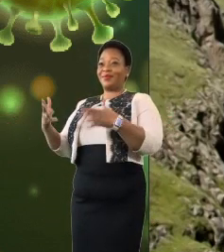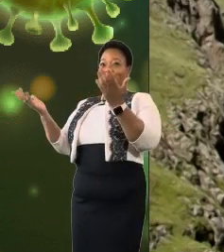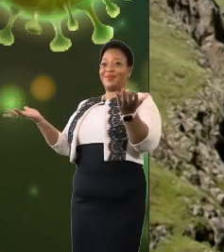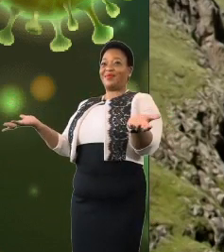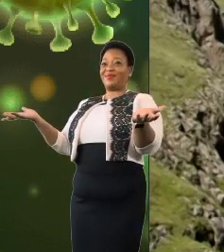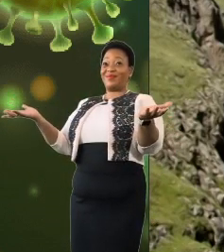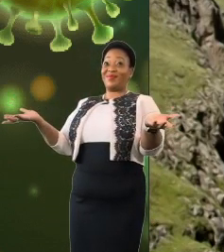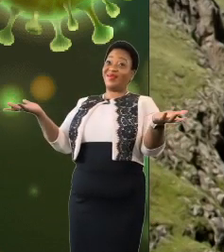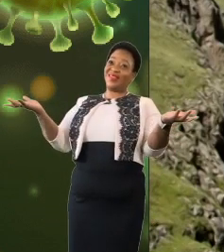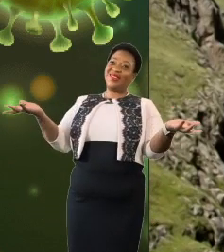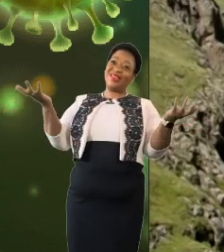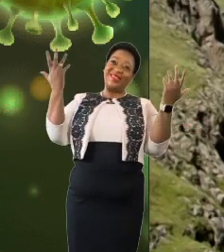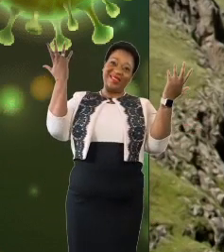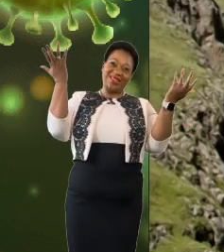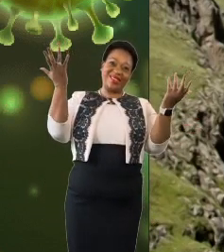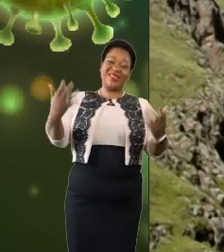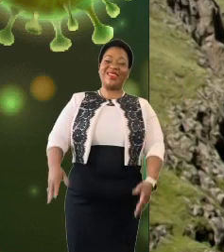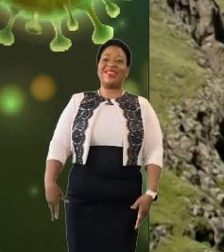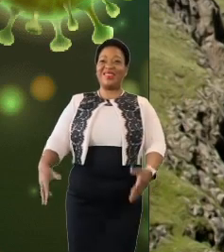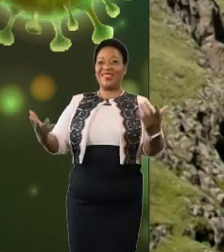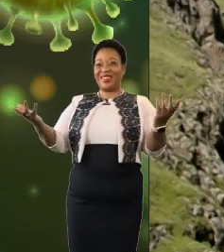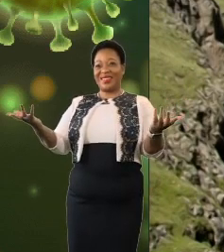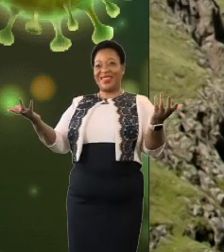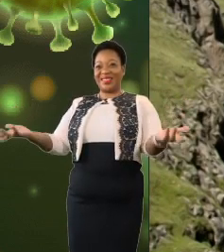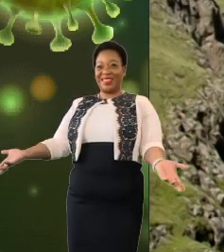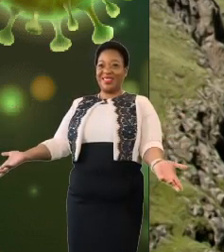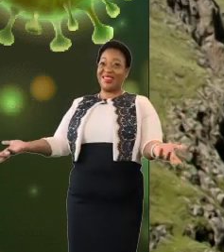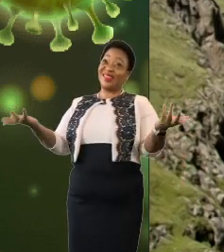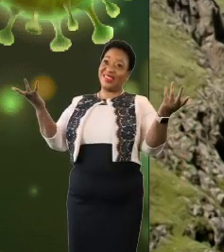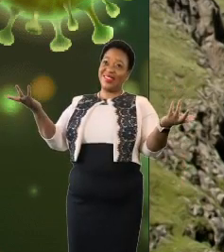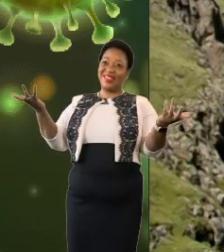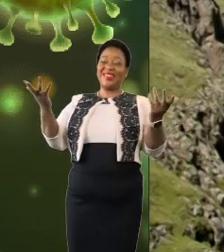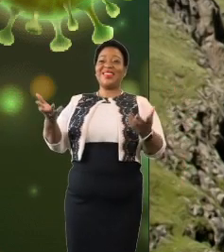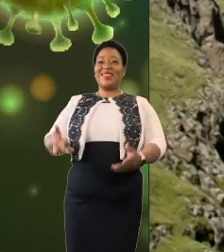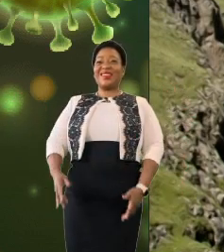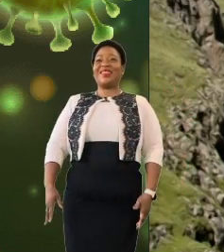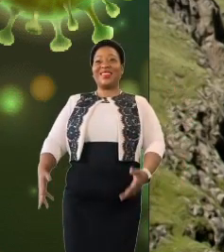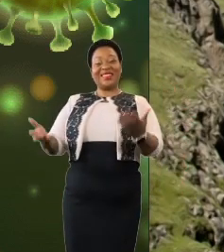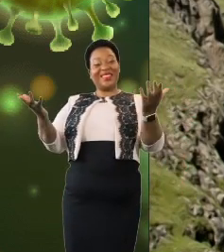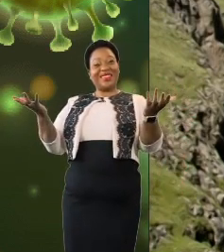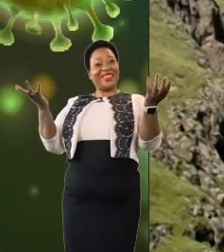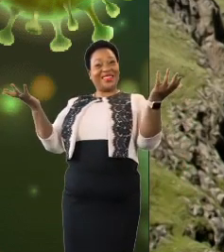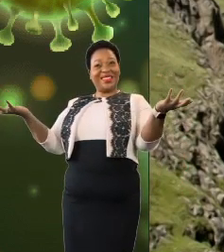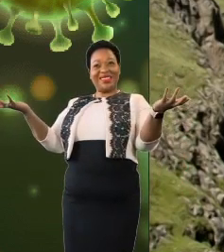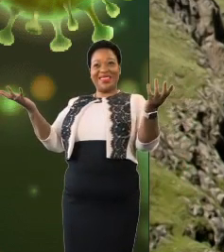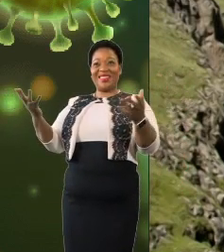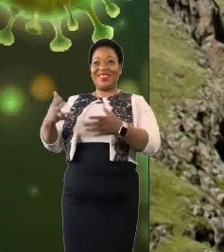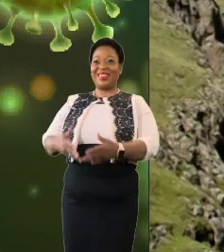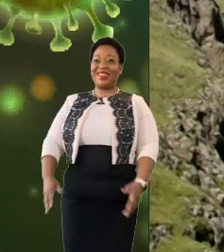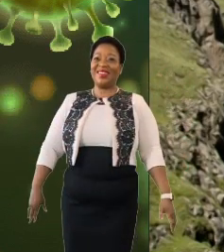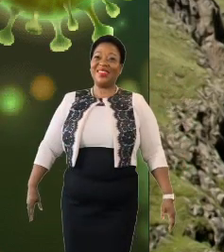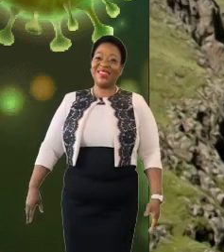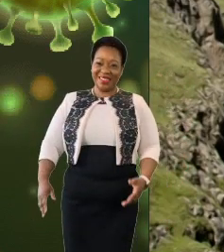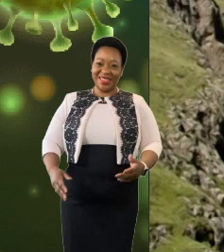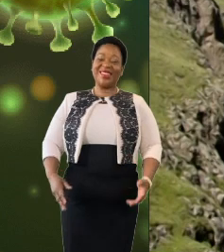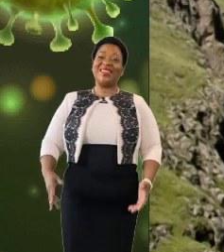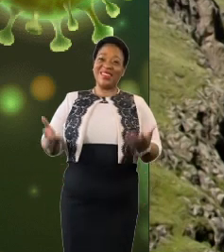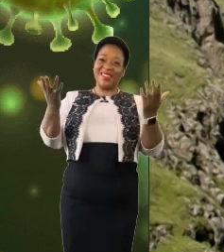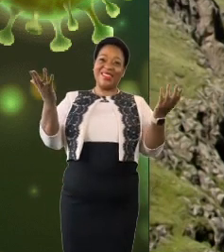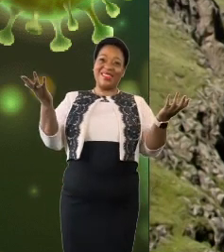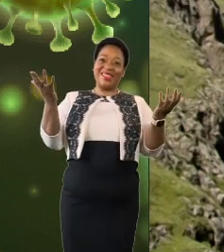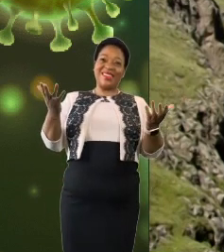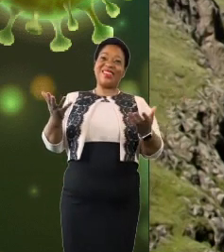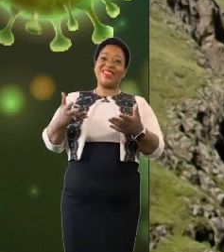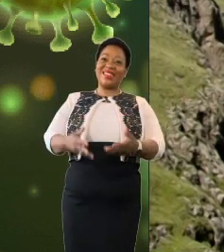the presentation that we've put together, I've also given you the draft of the discussion document as it is at